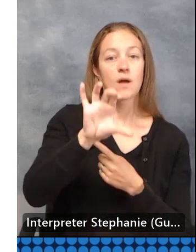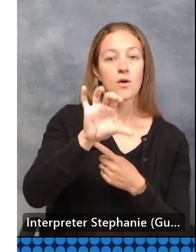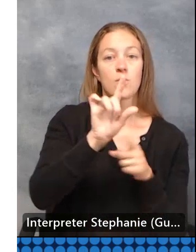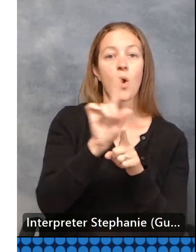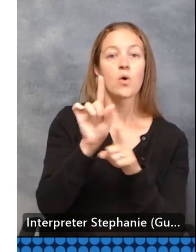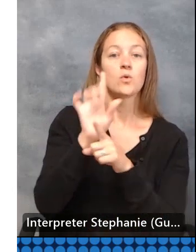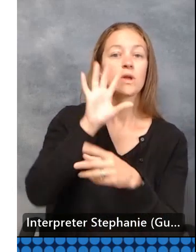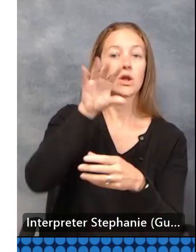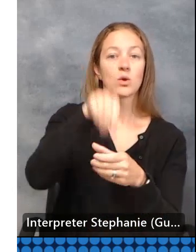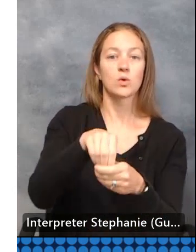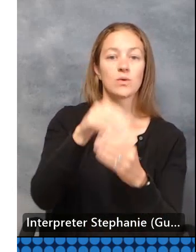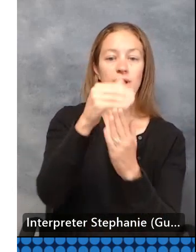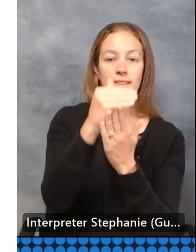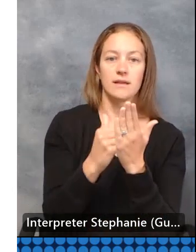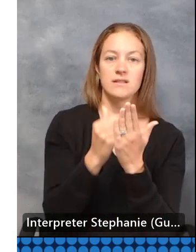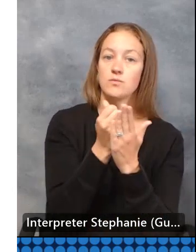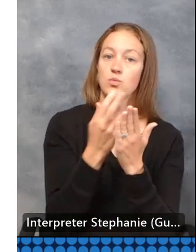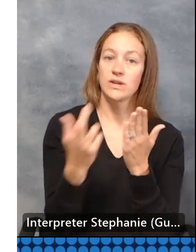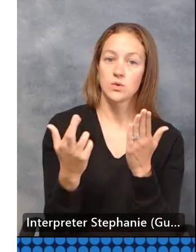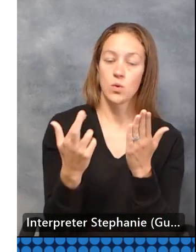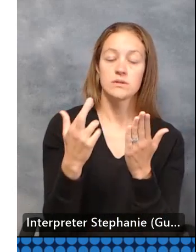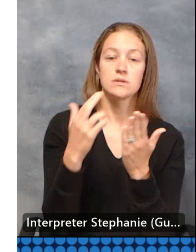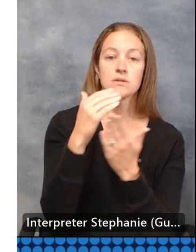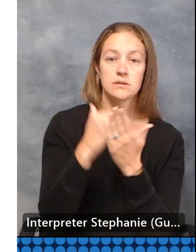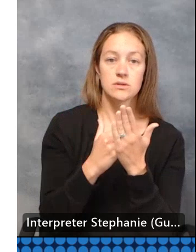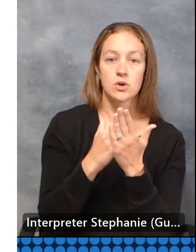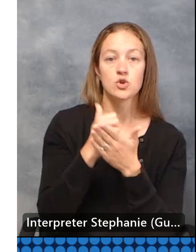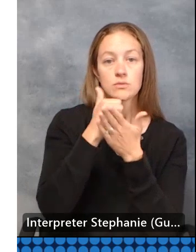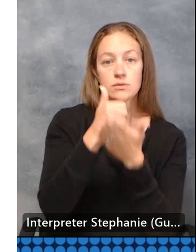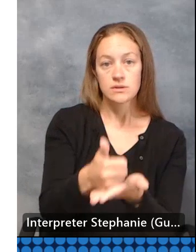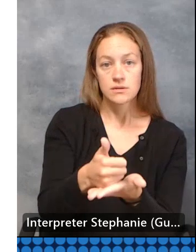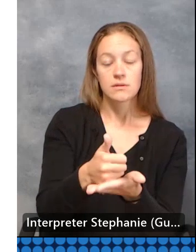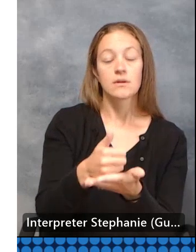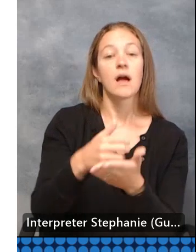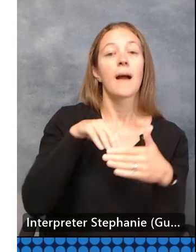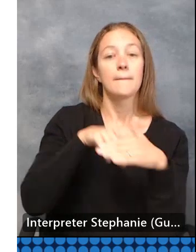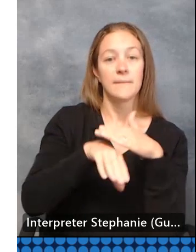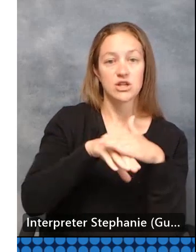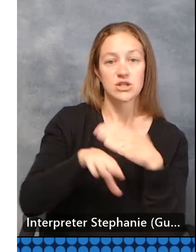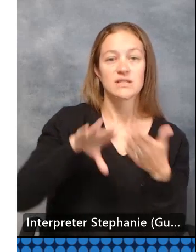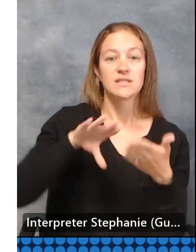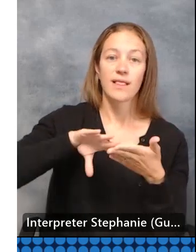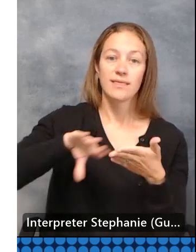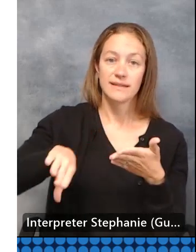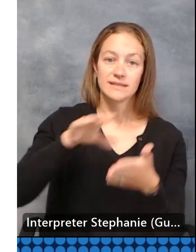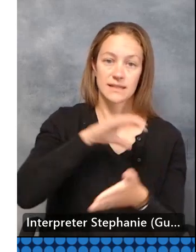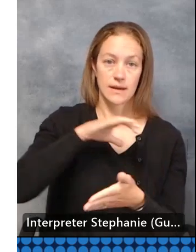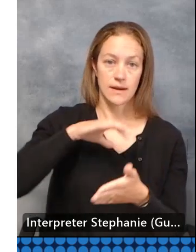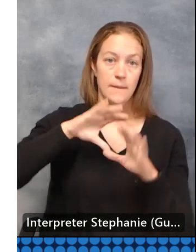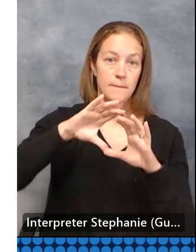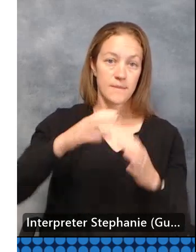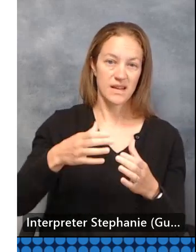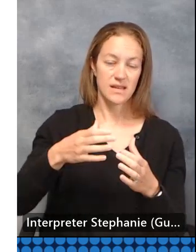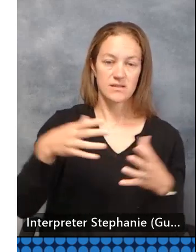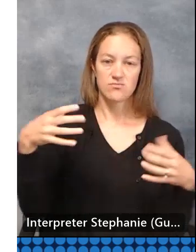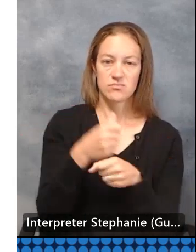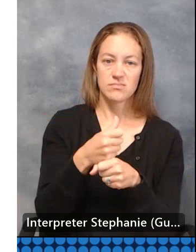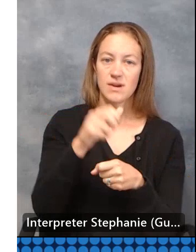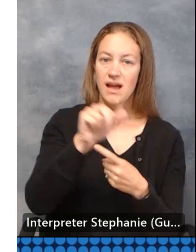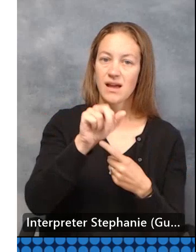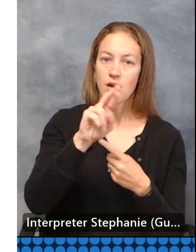includes a list of resources to assist admissions and release committees, also known as